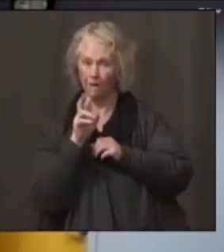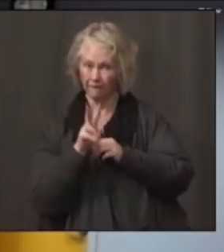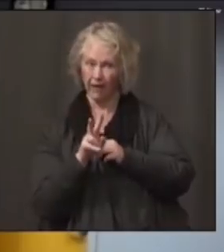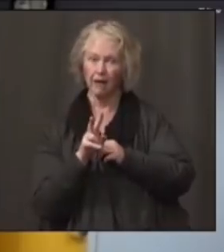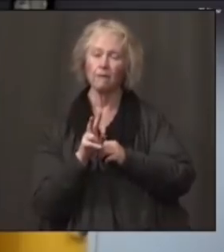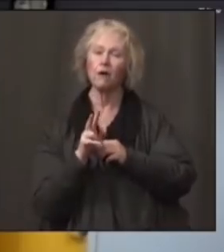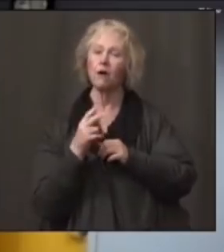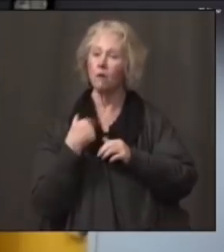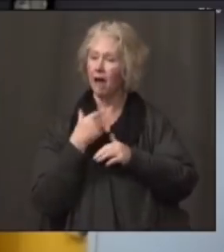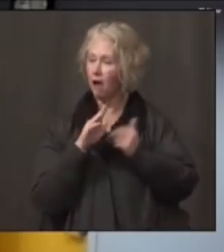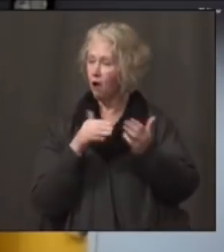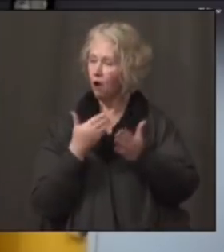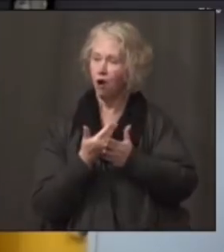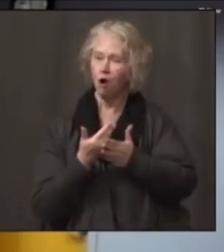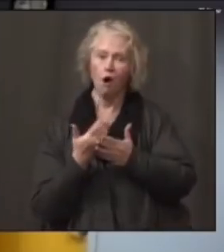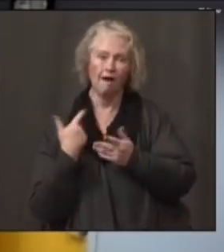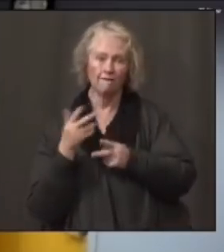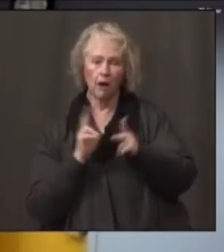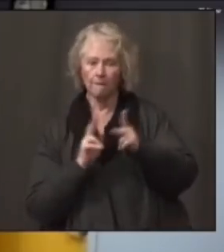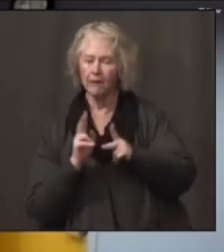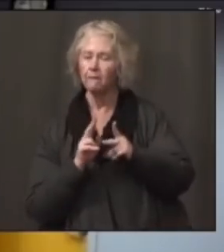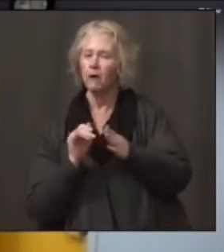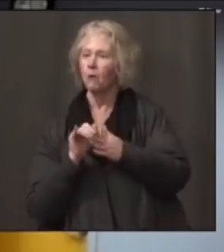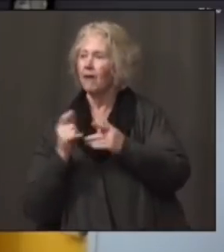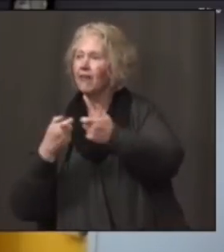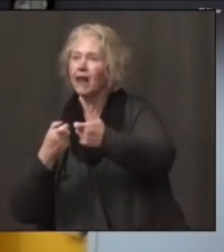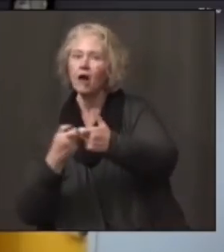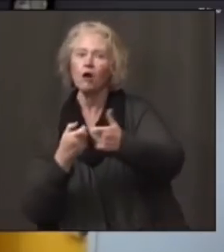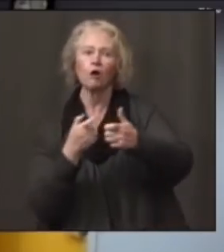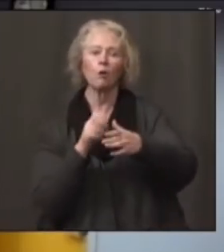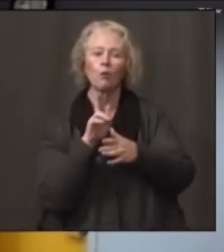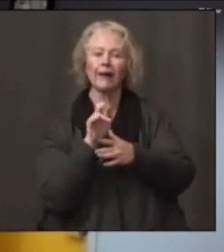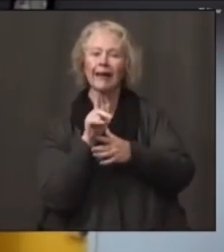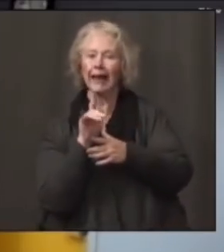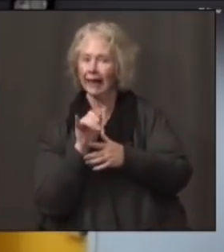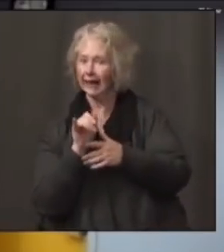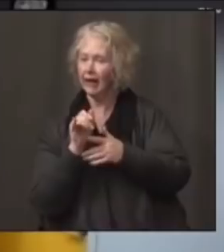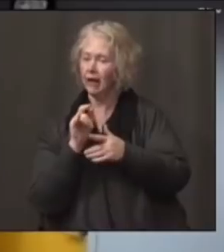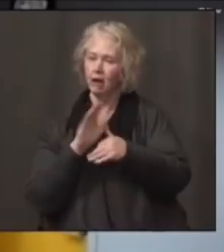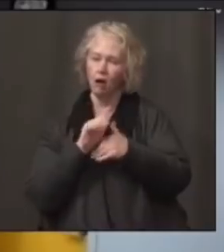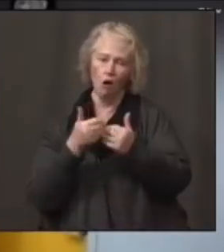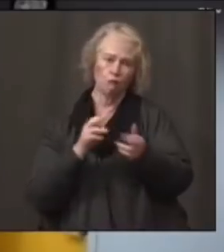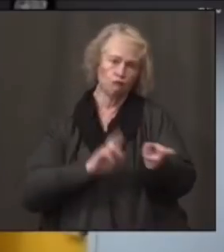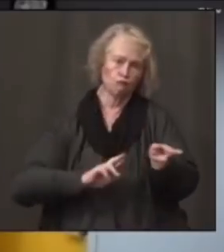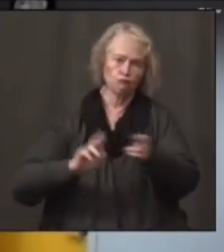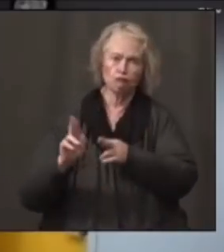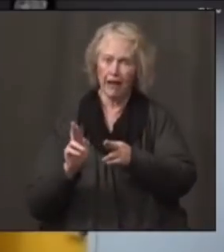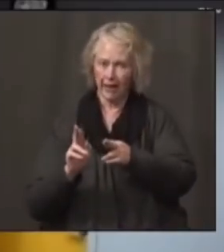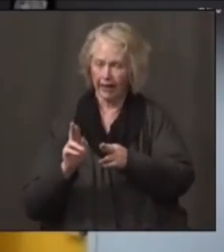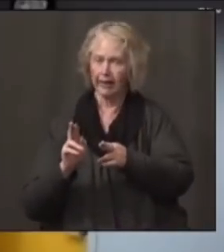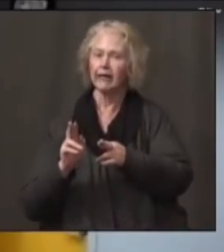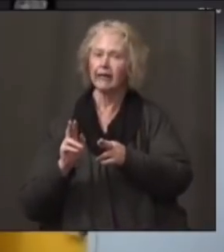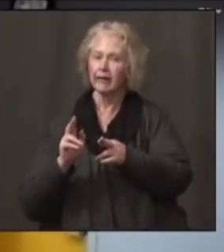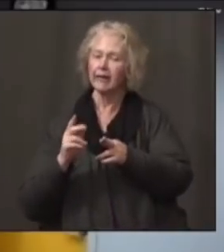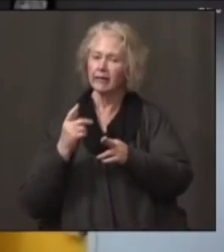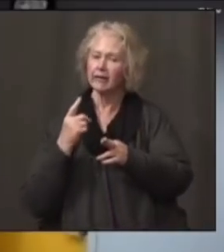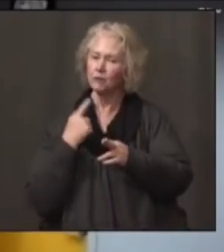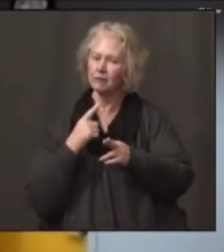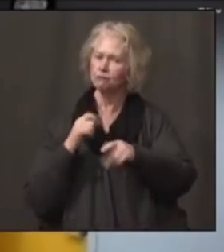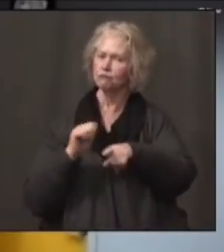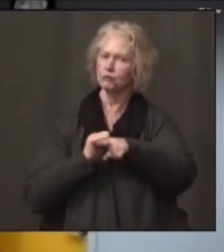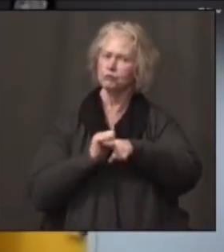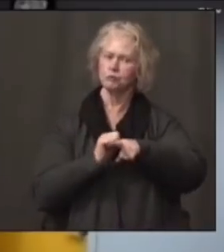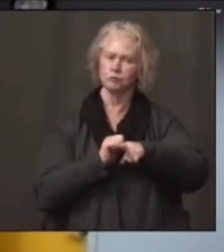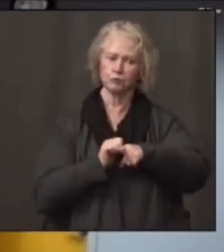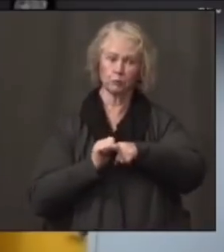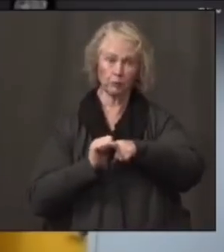to the EOC along with our utility partners practice this, and Deputy Commissioner Rush Kittle conducted that